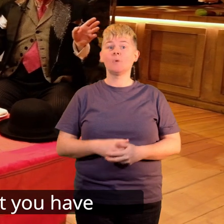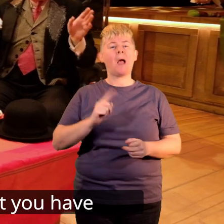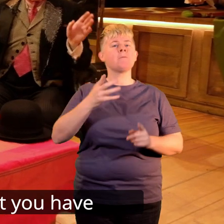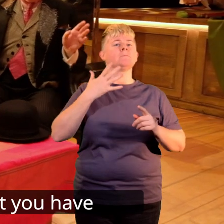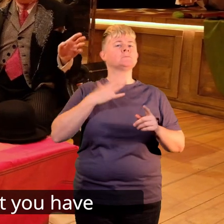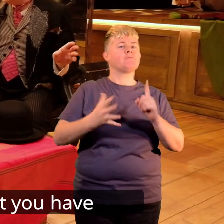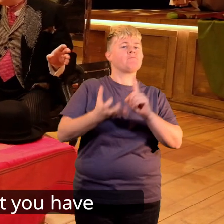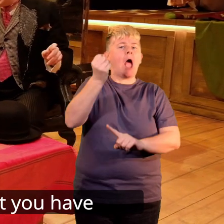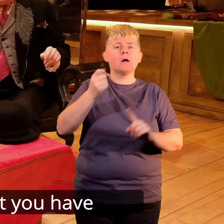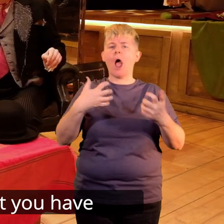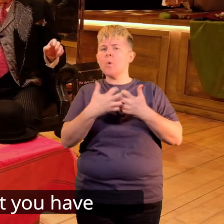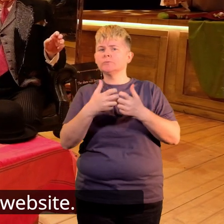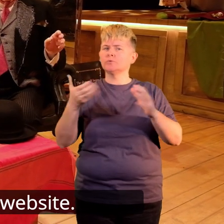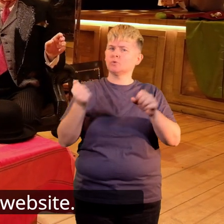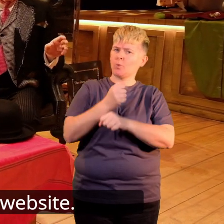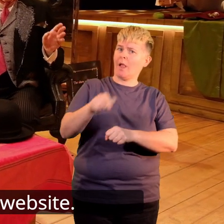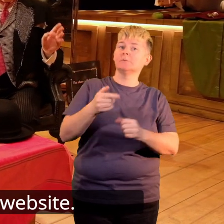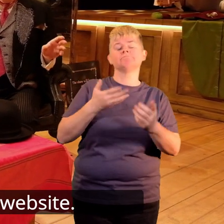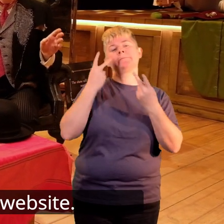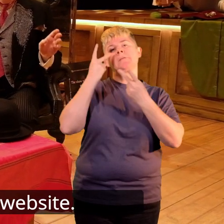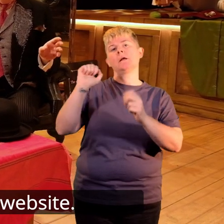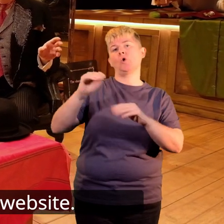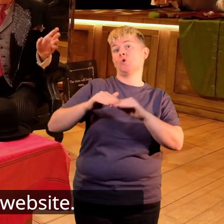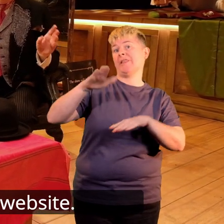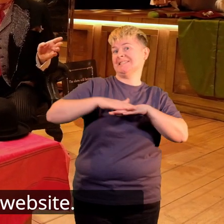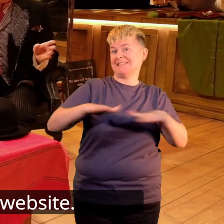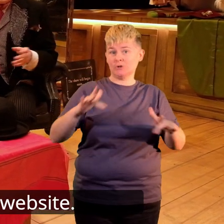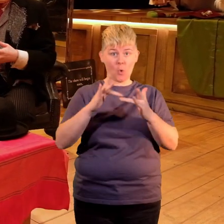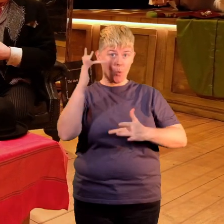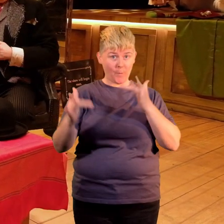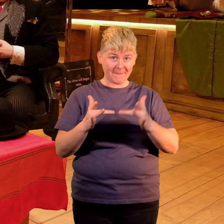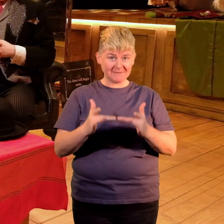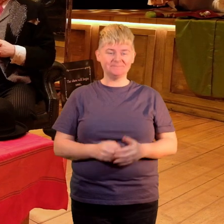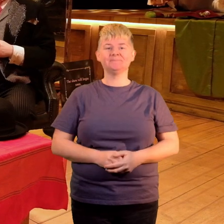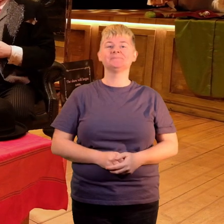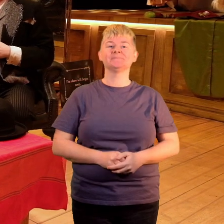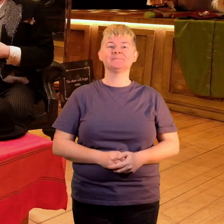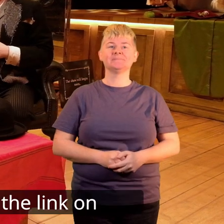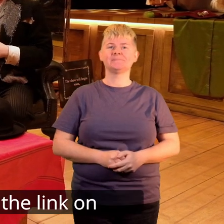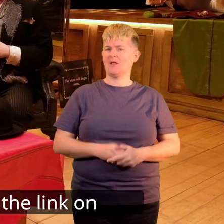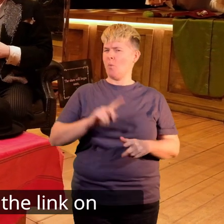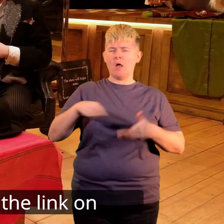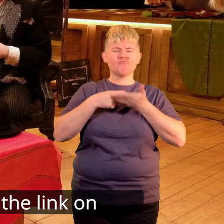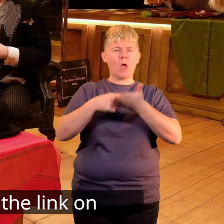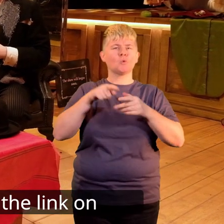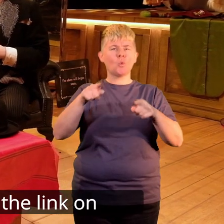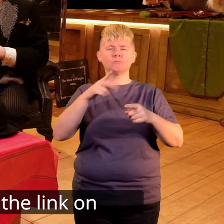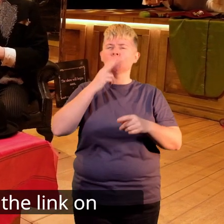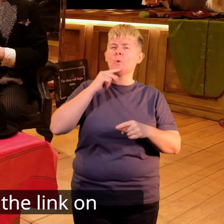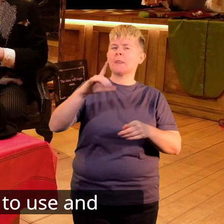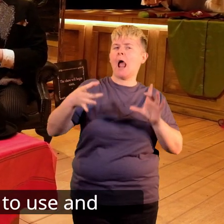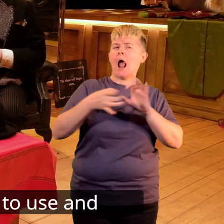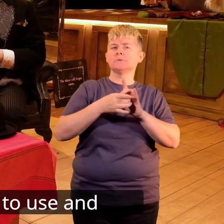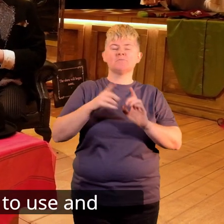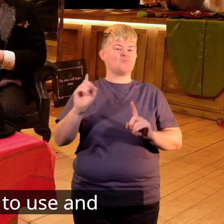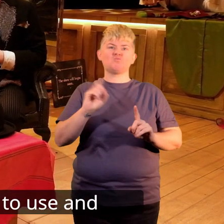But to find out how to do that, you'll have to visit the Northern Stage website. Yes, and when we recommend that you use the